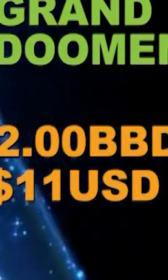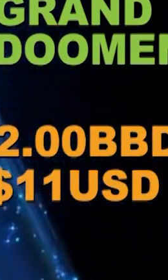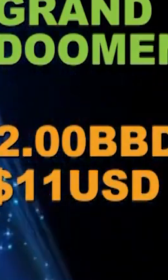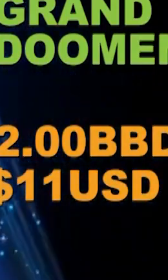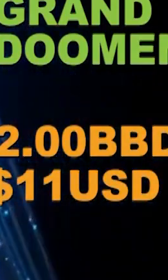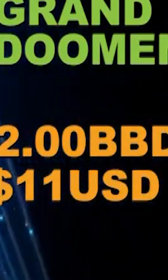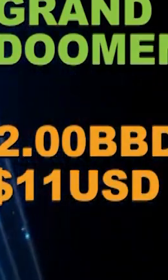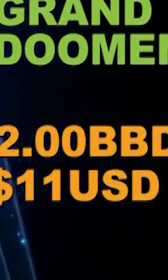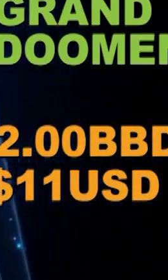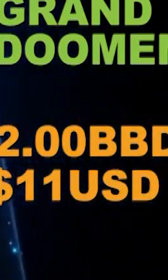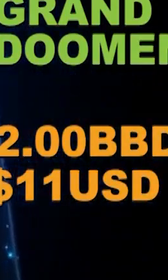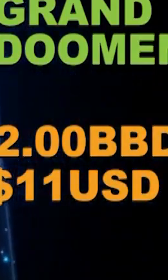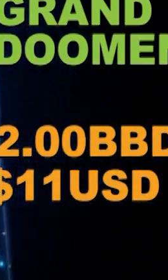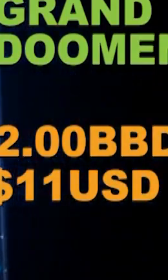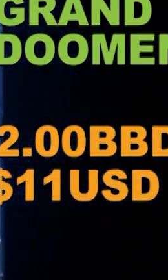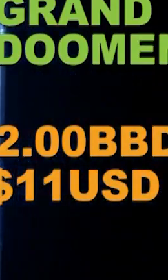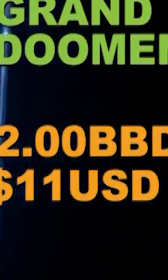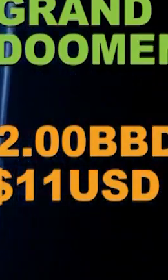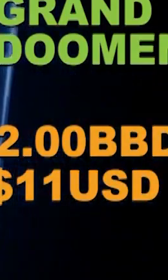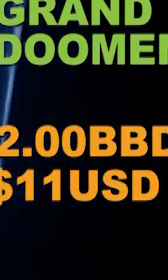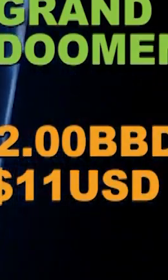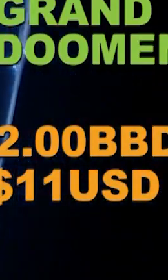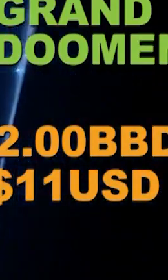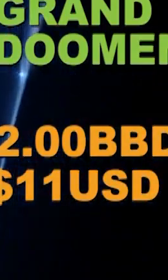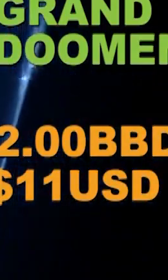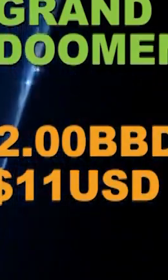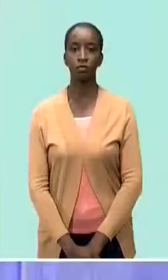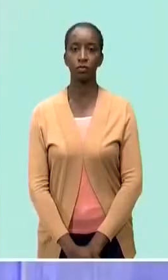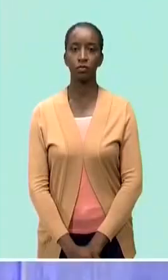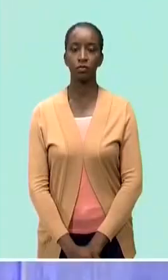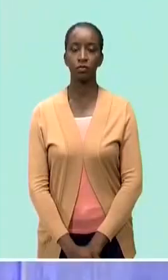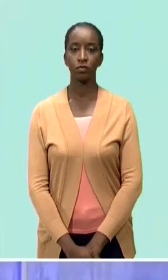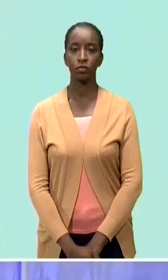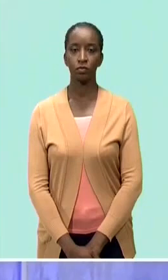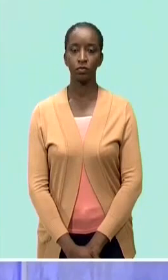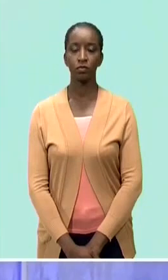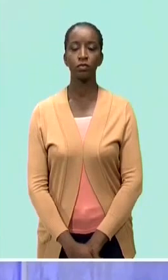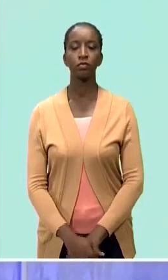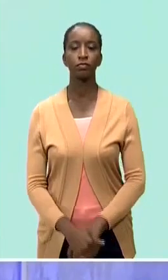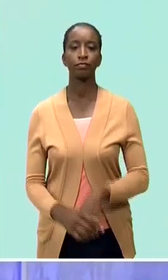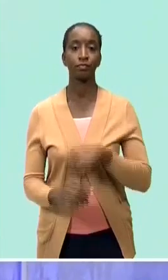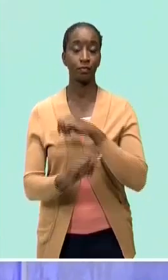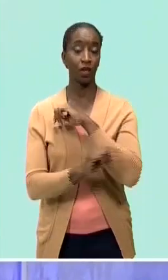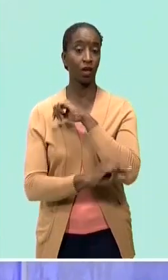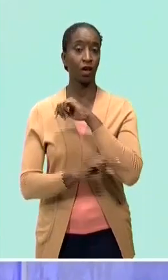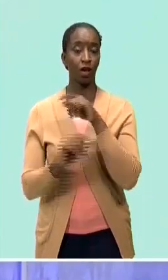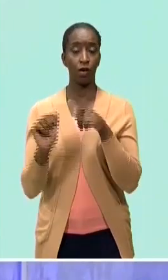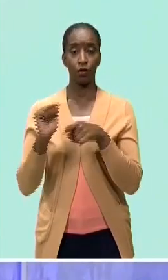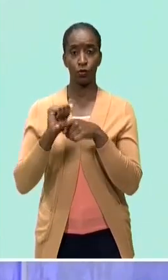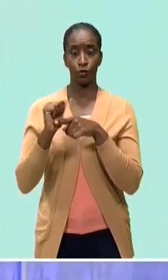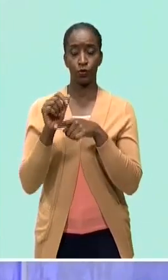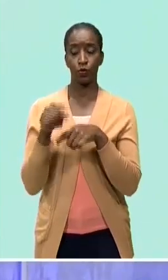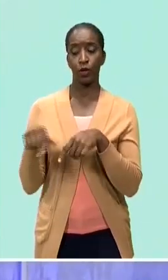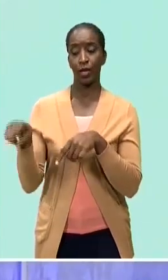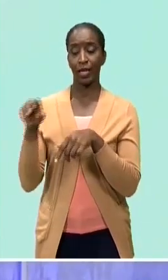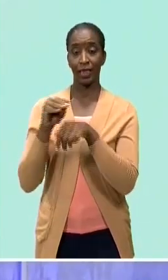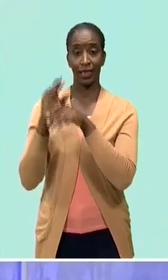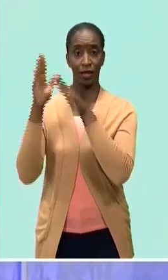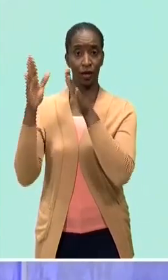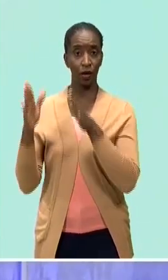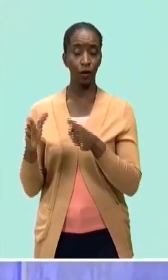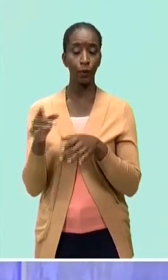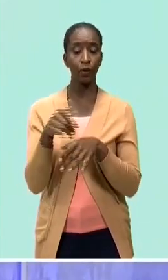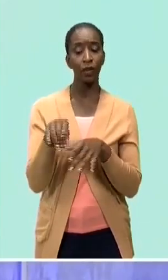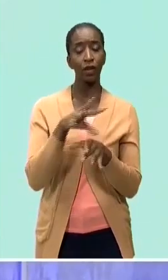cropover.cbc.bb and book. CBC, taking Cropover to the world. Regional stories now, and Guyana is training guidance counselors and